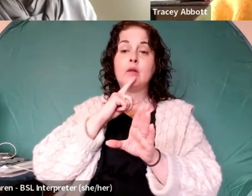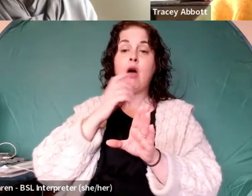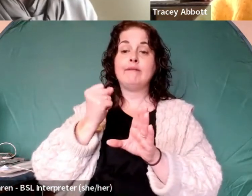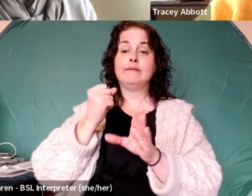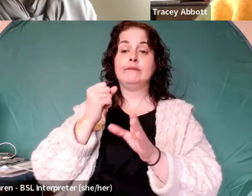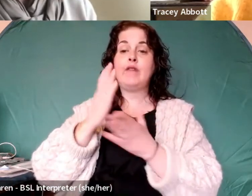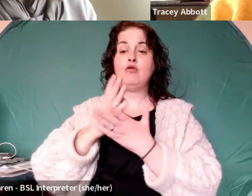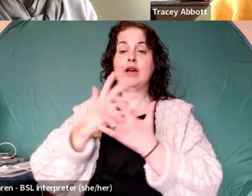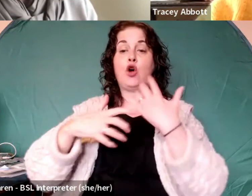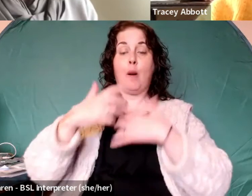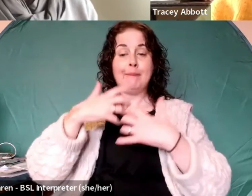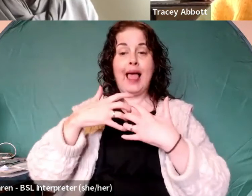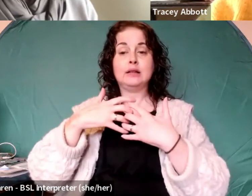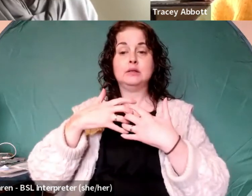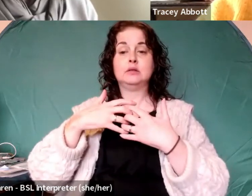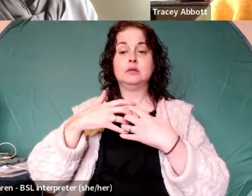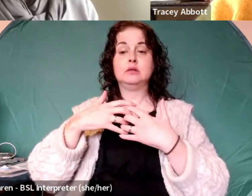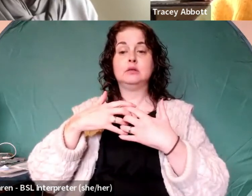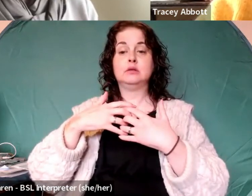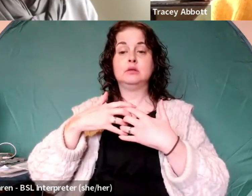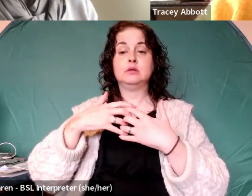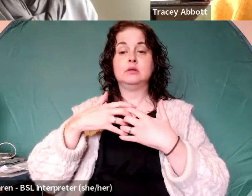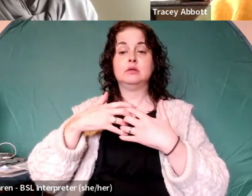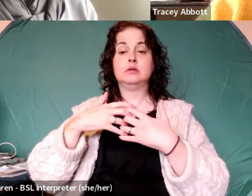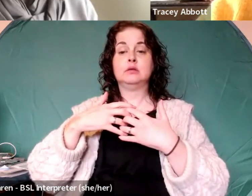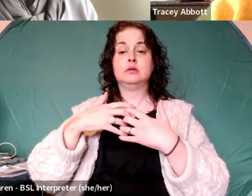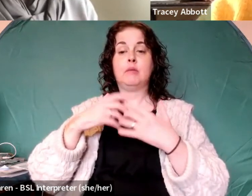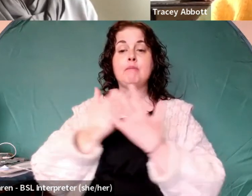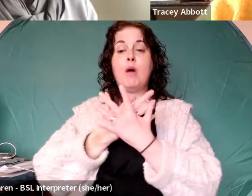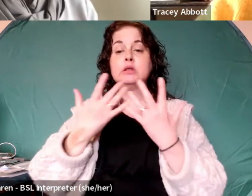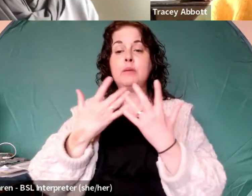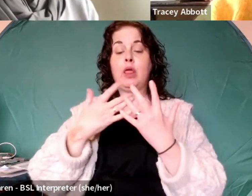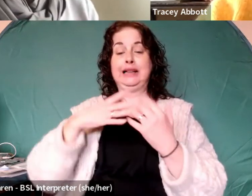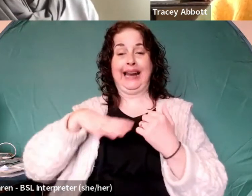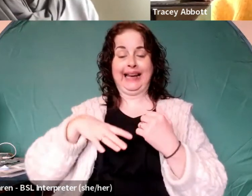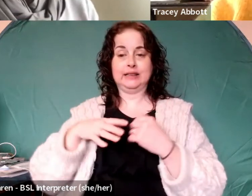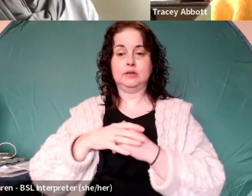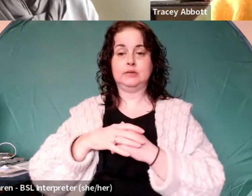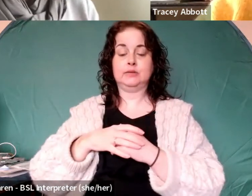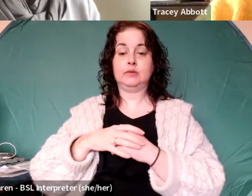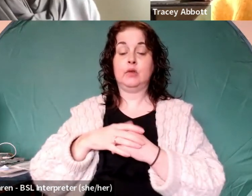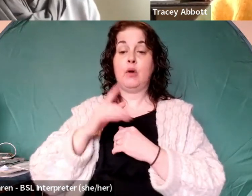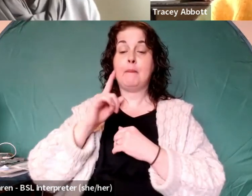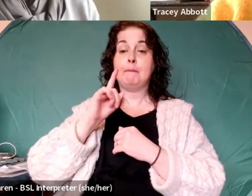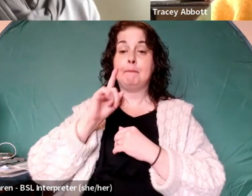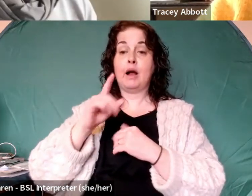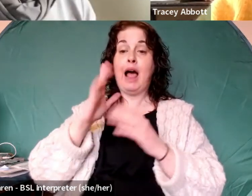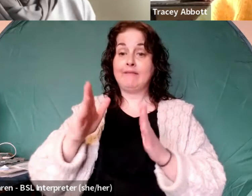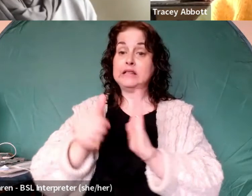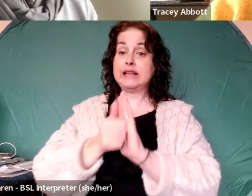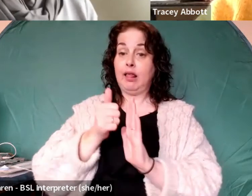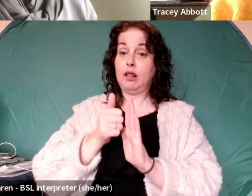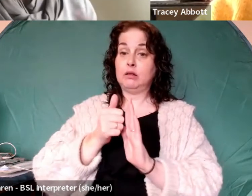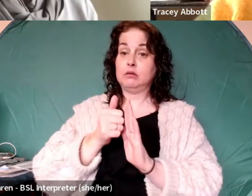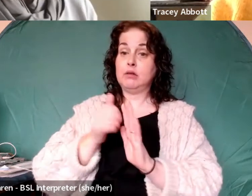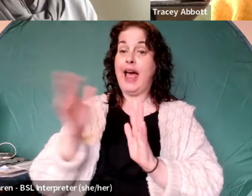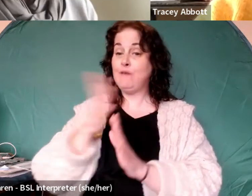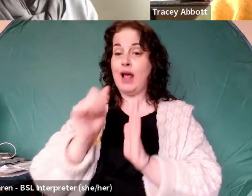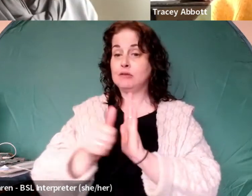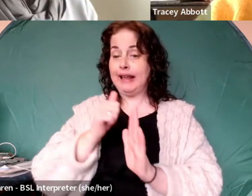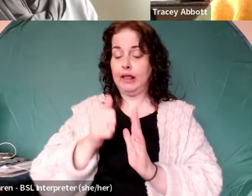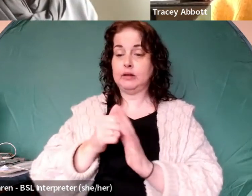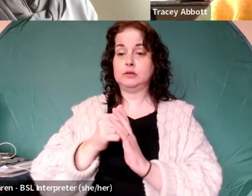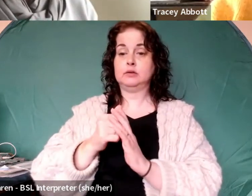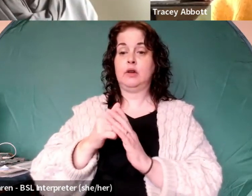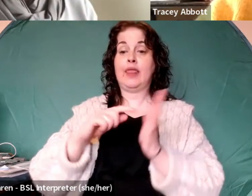very complex and profound and often multiple needs, but have skills, because everybody has skills, and